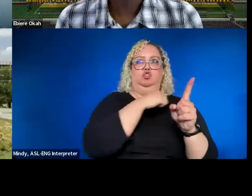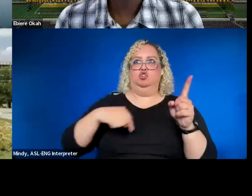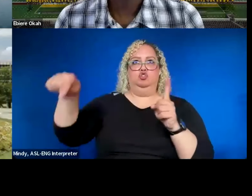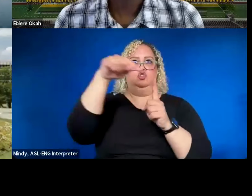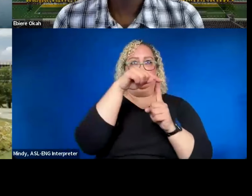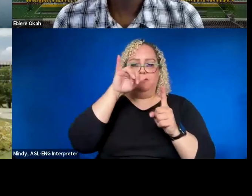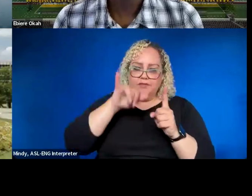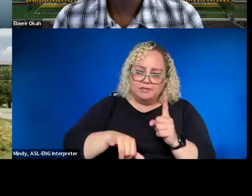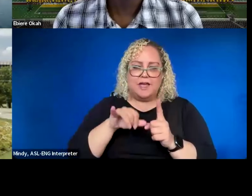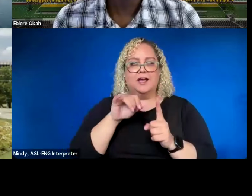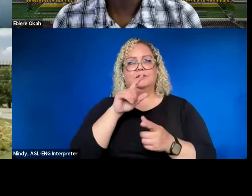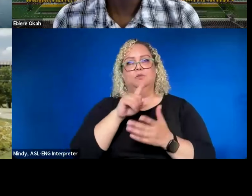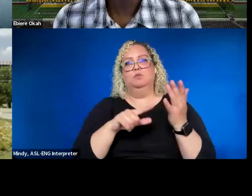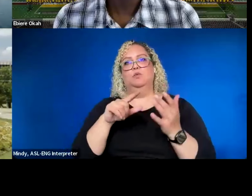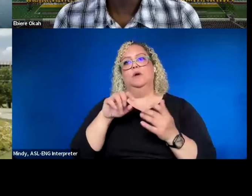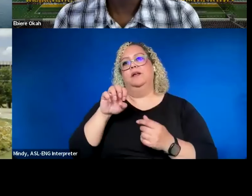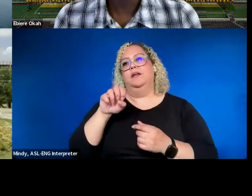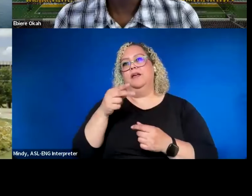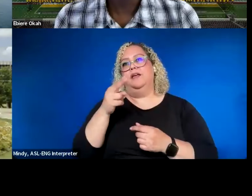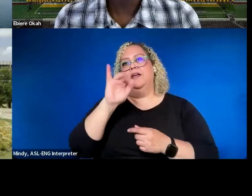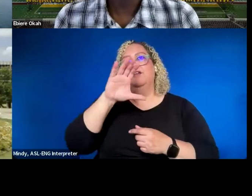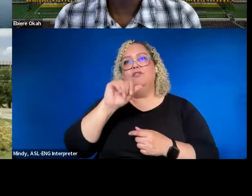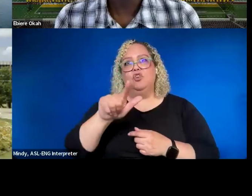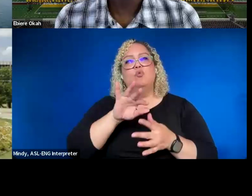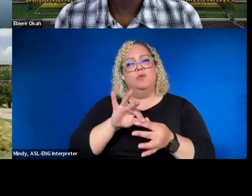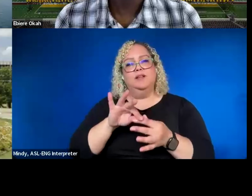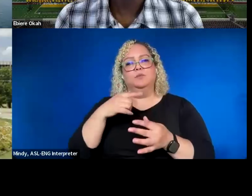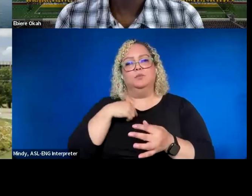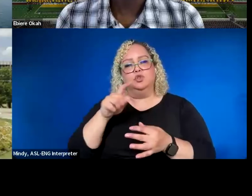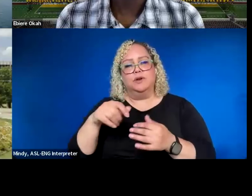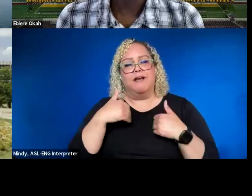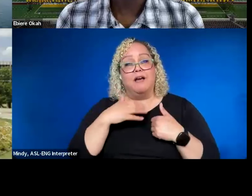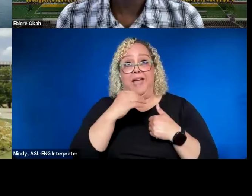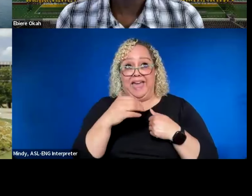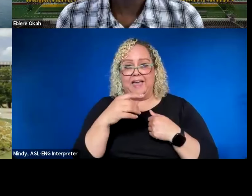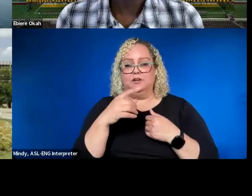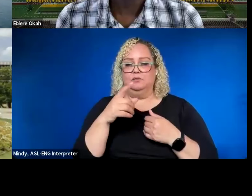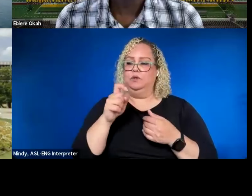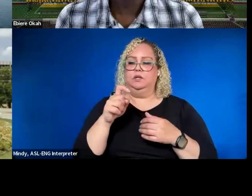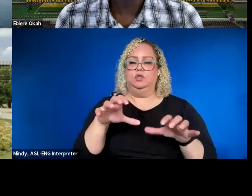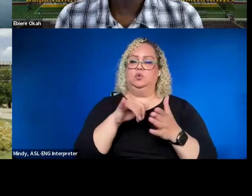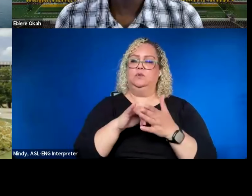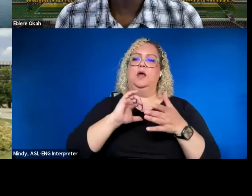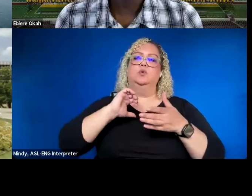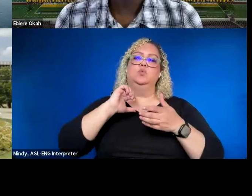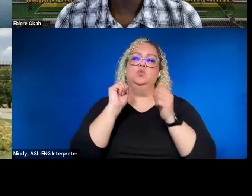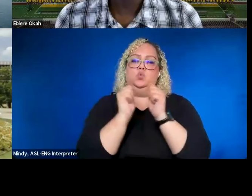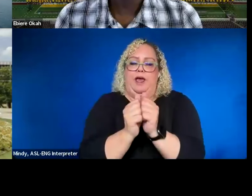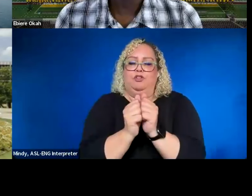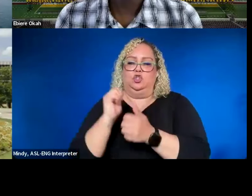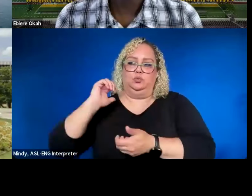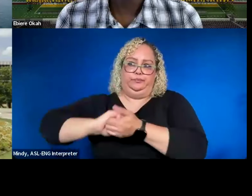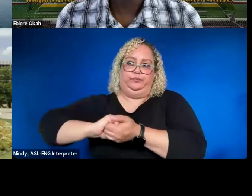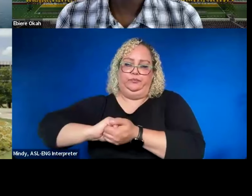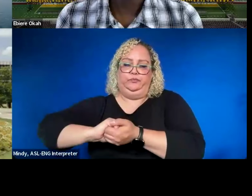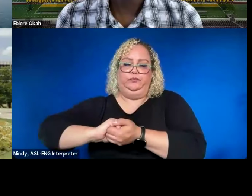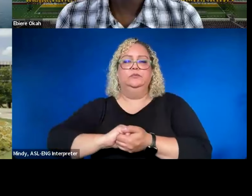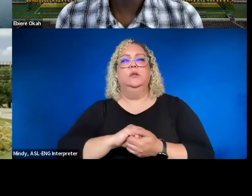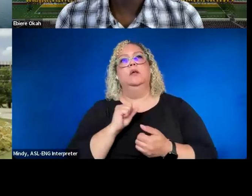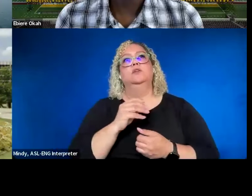have. And we need to do it together. So I think the tie-in to structural forces